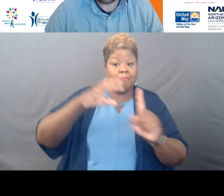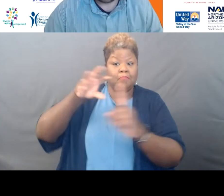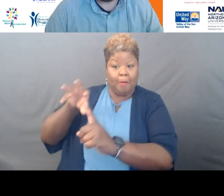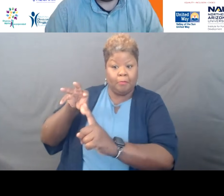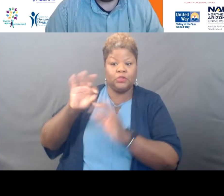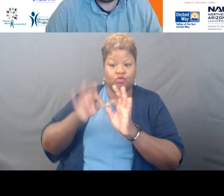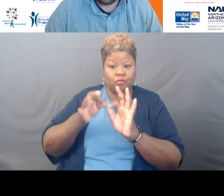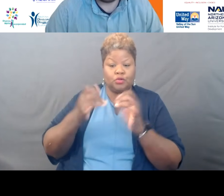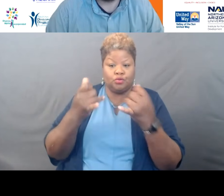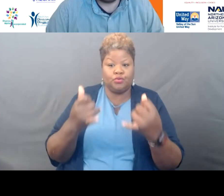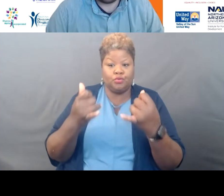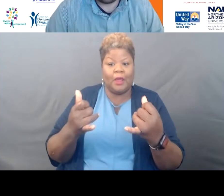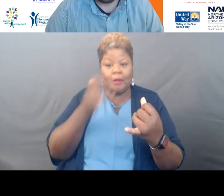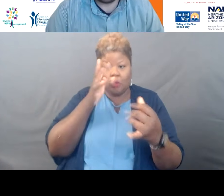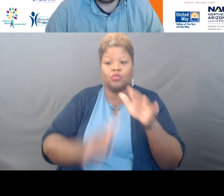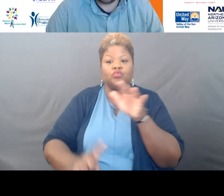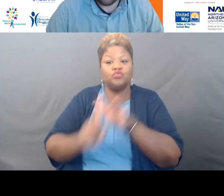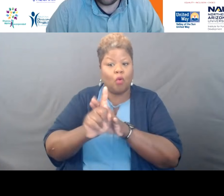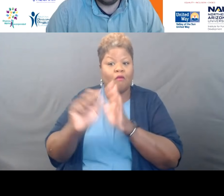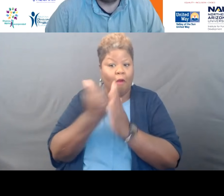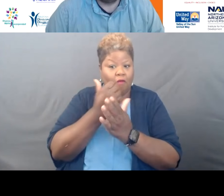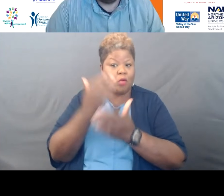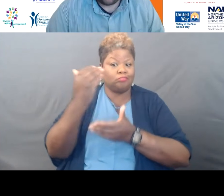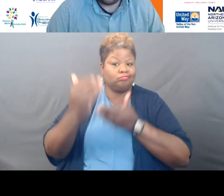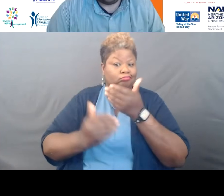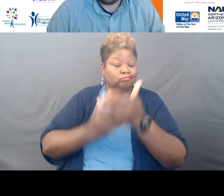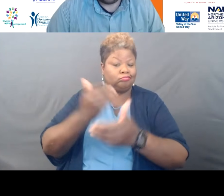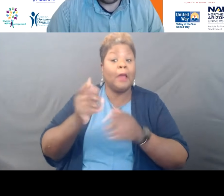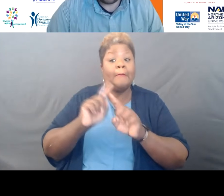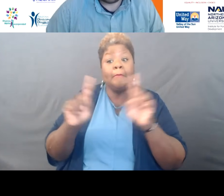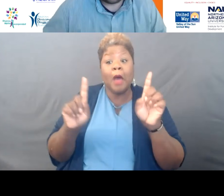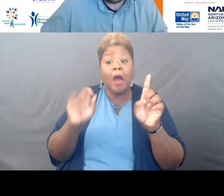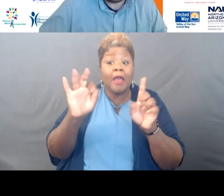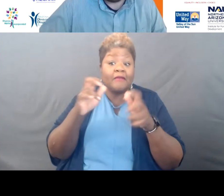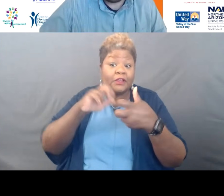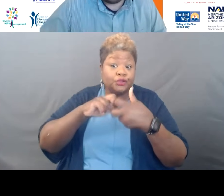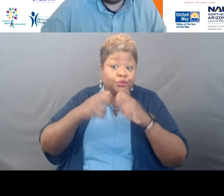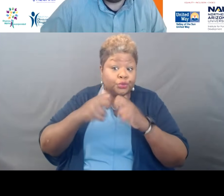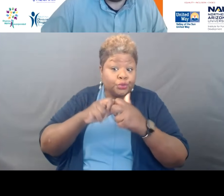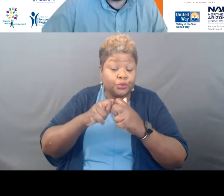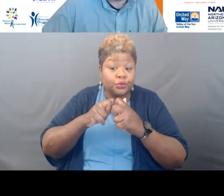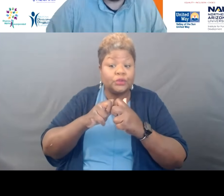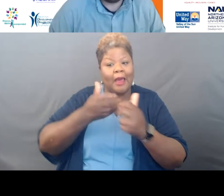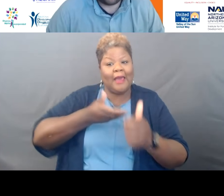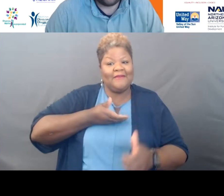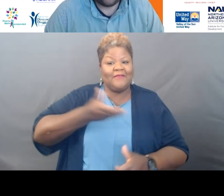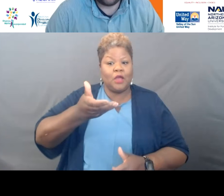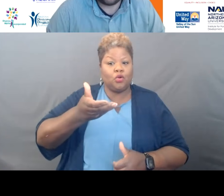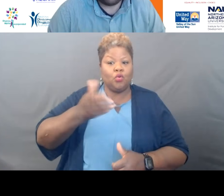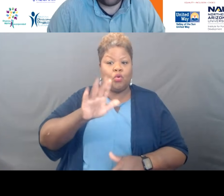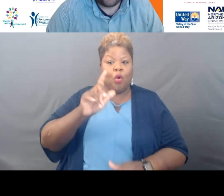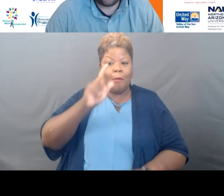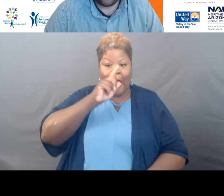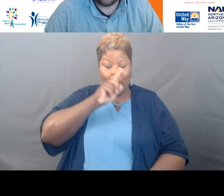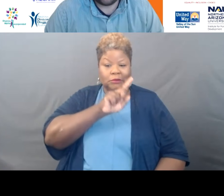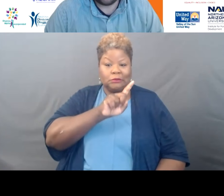So they'll show up on the main screen for everyone as we go. But if there are issues with that, I invite people to scroll their mouse to the